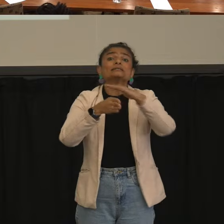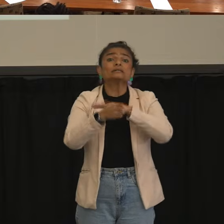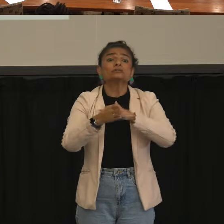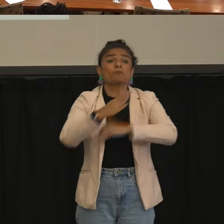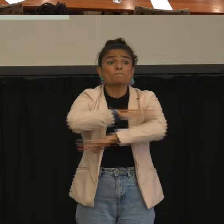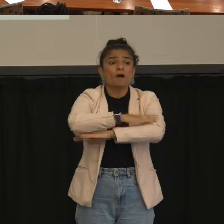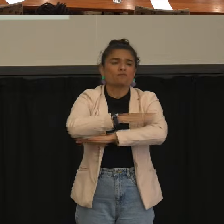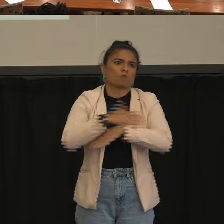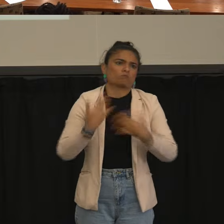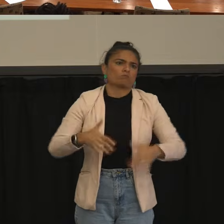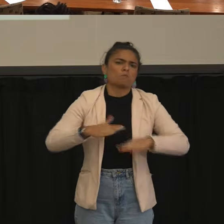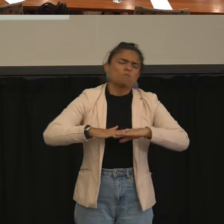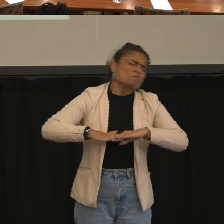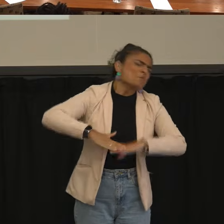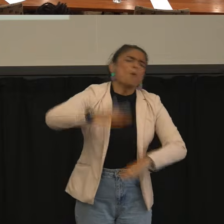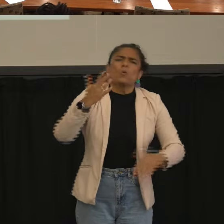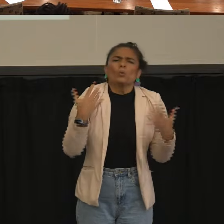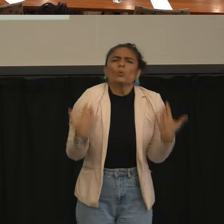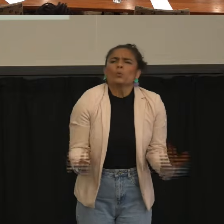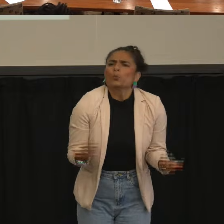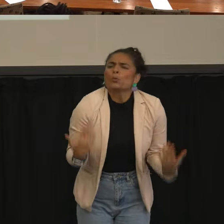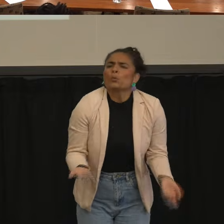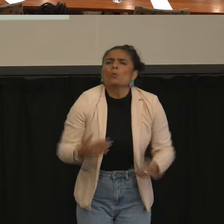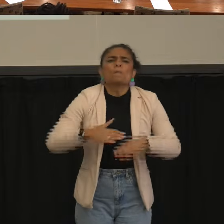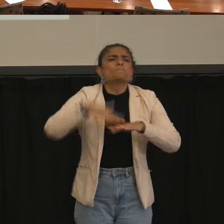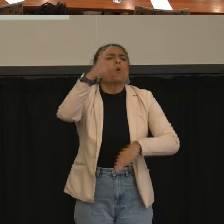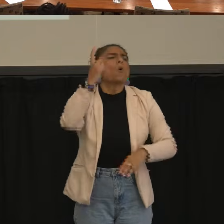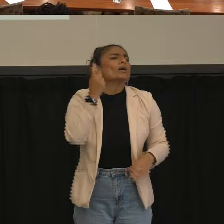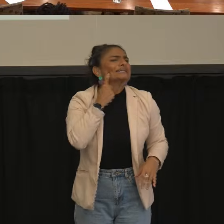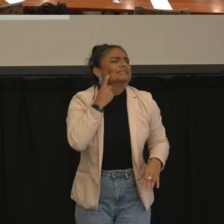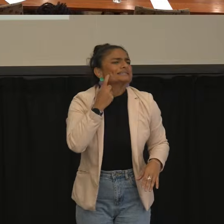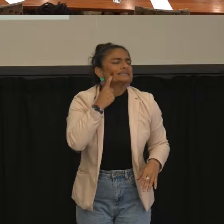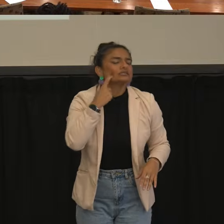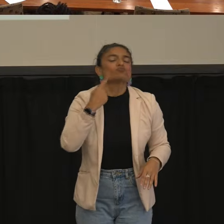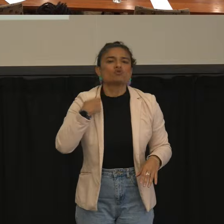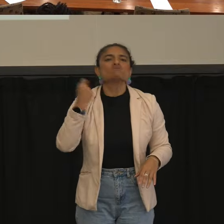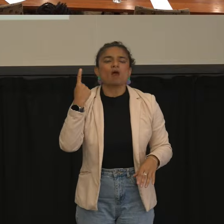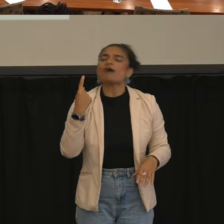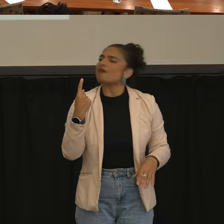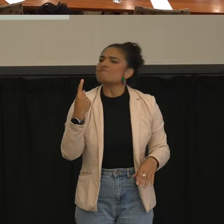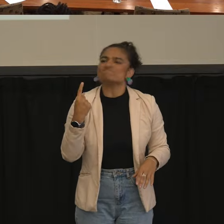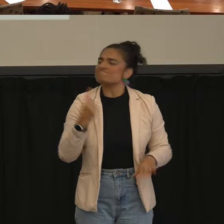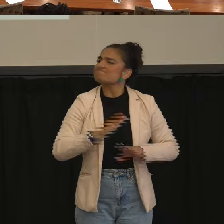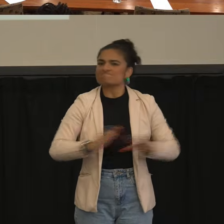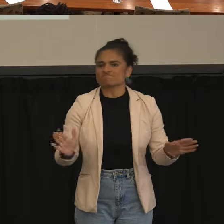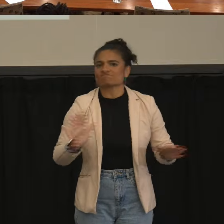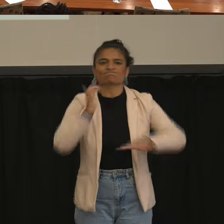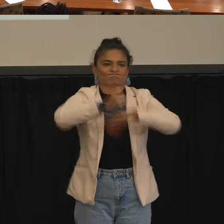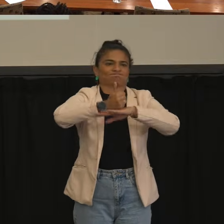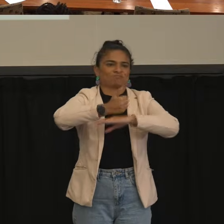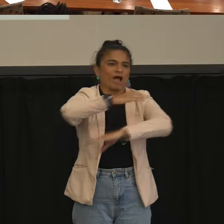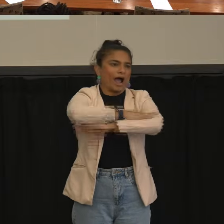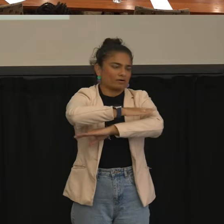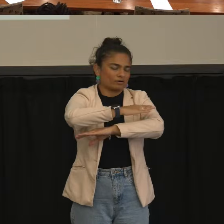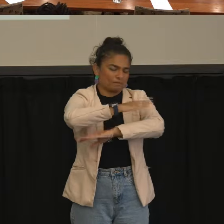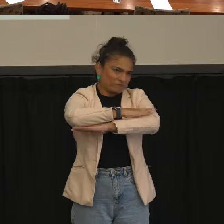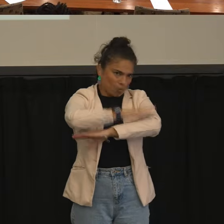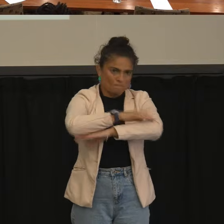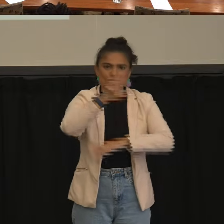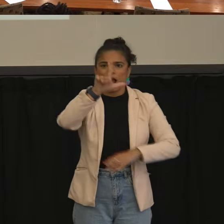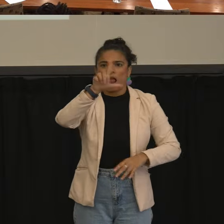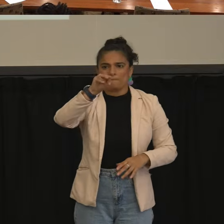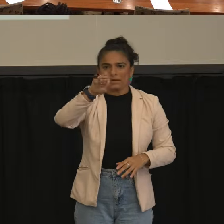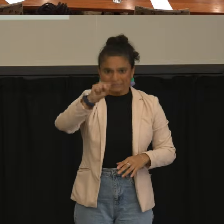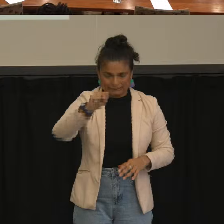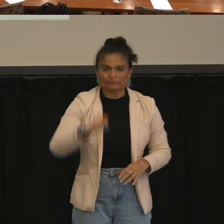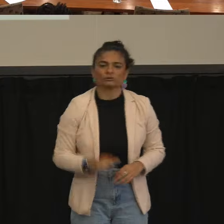have access. Access for the schools, we want it to be more easier, we want it to be simple. And so